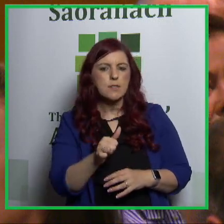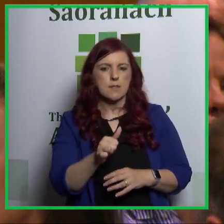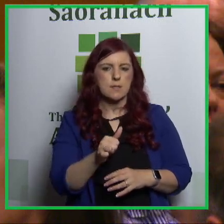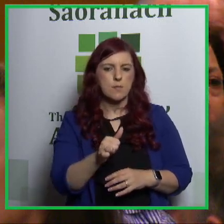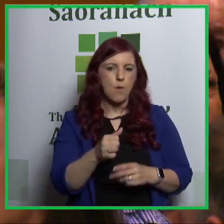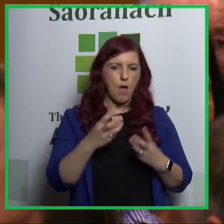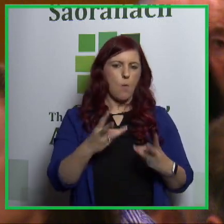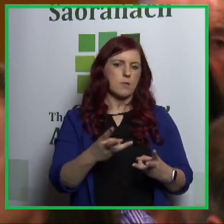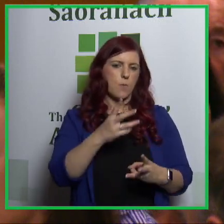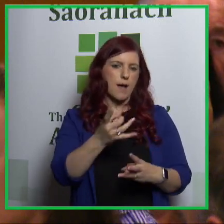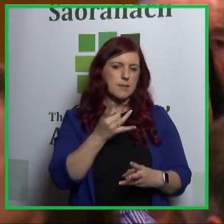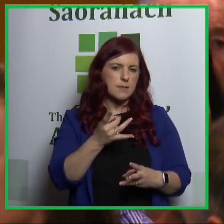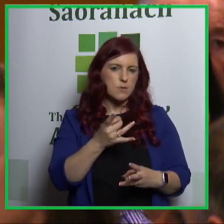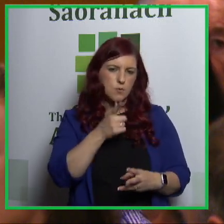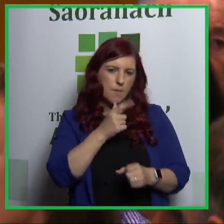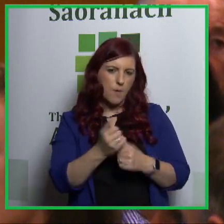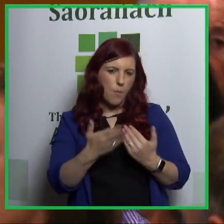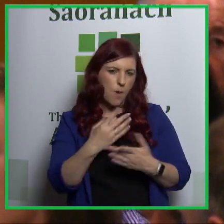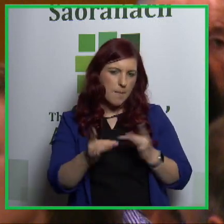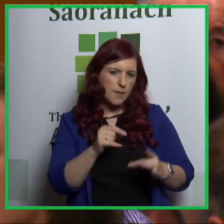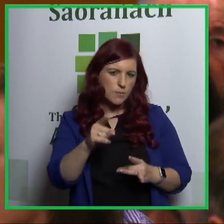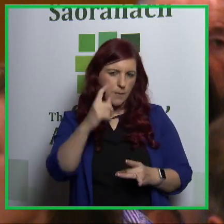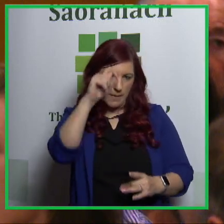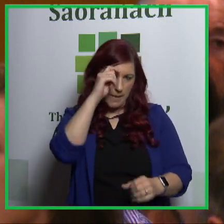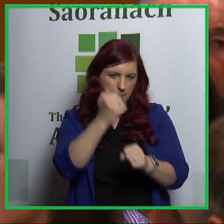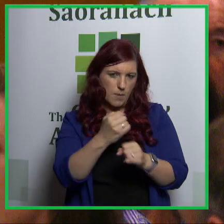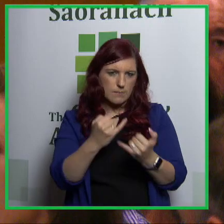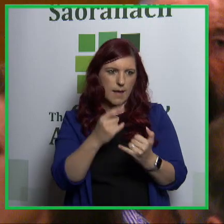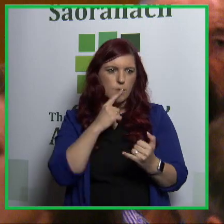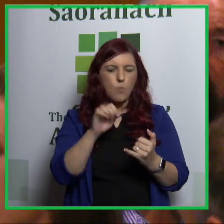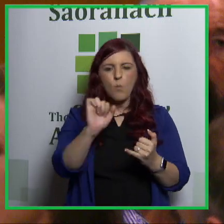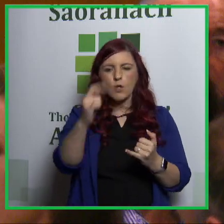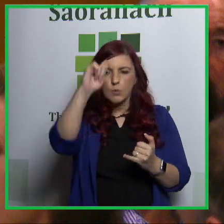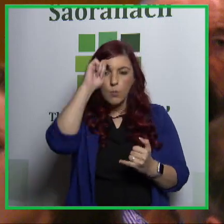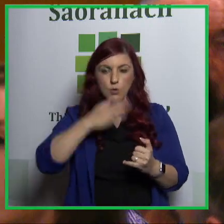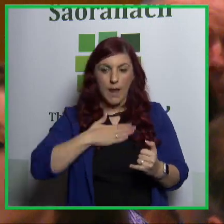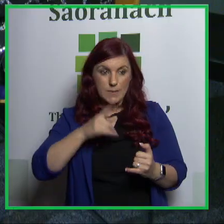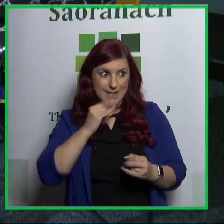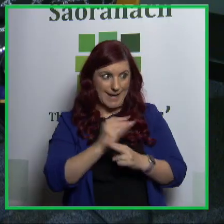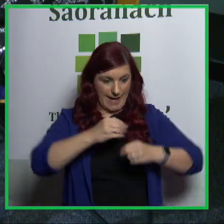panellists. What would each of you like to see come out of the Assembly's recommendations on a personal level?